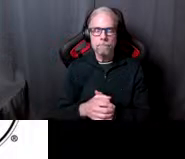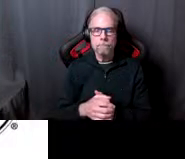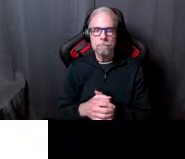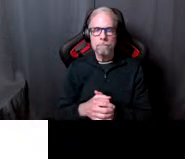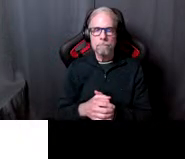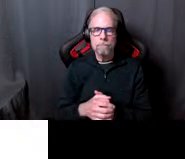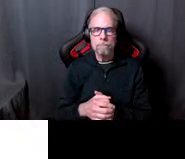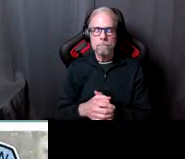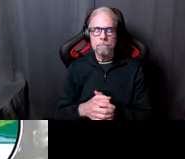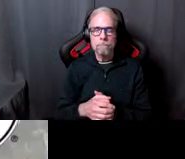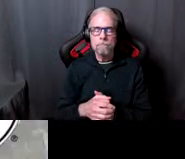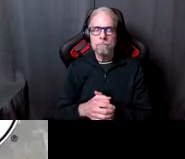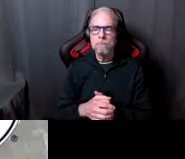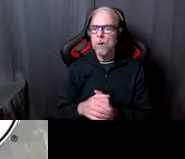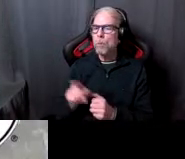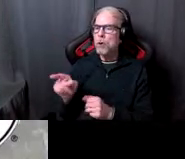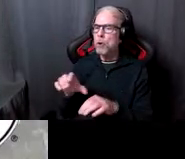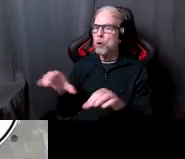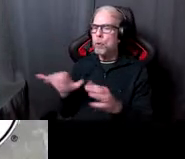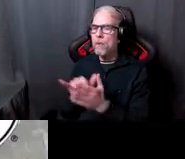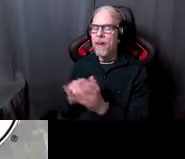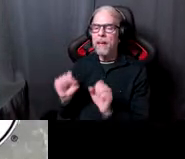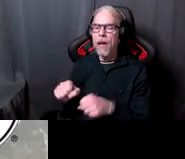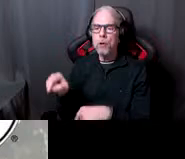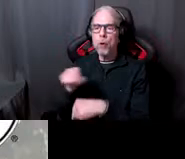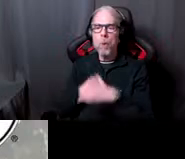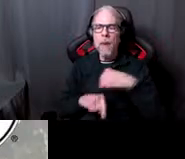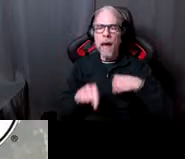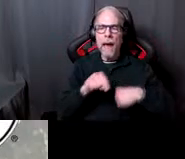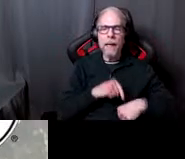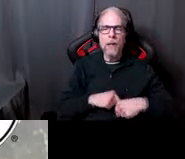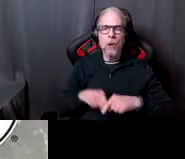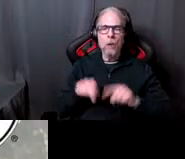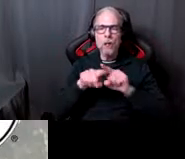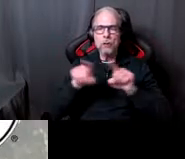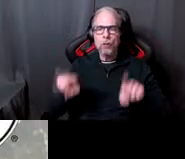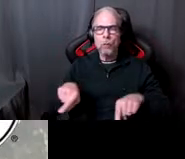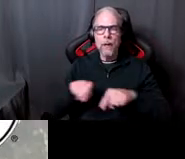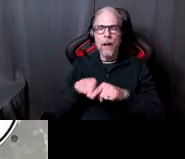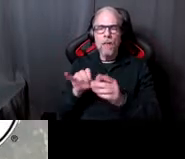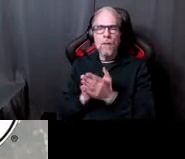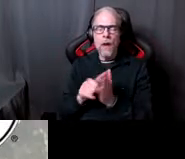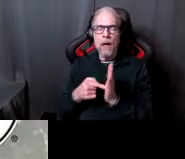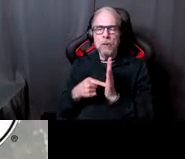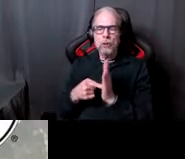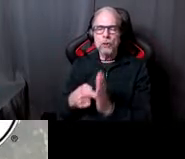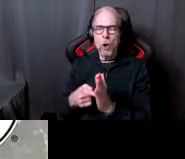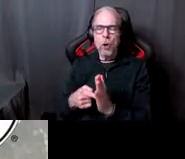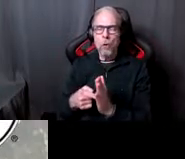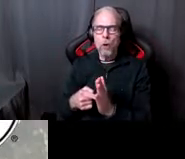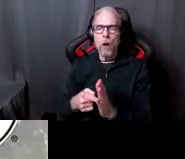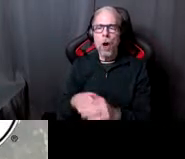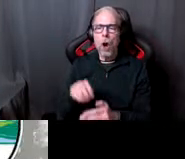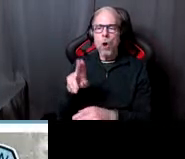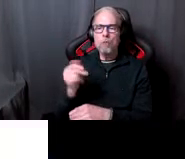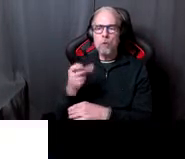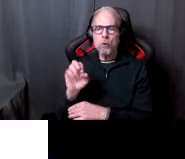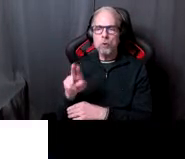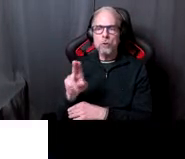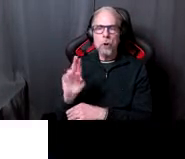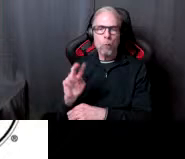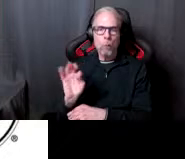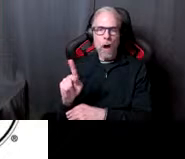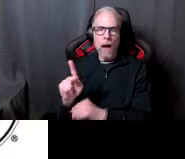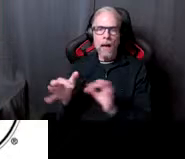Helena, while you're doing that, can you actually go back to the screen that showed the Rooster Rock language?